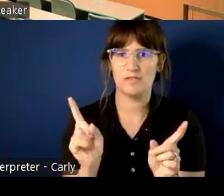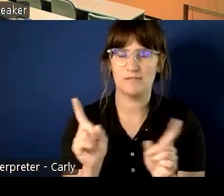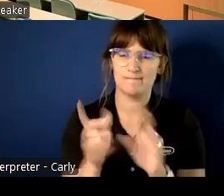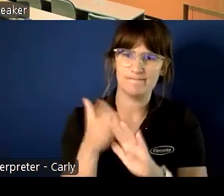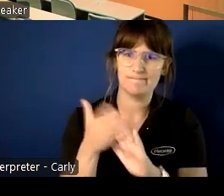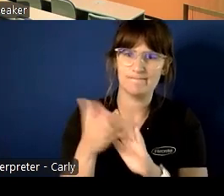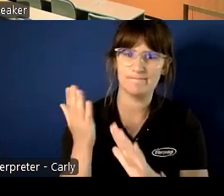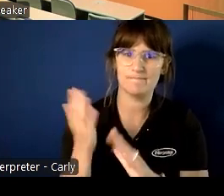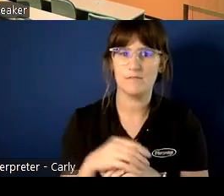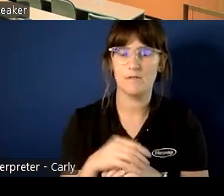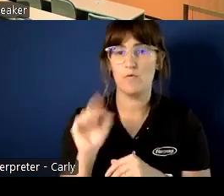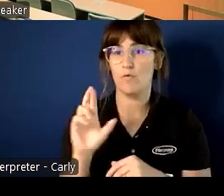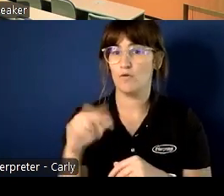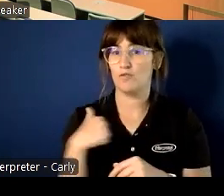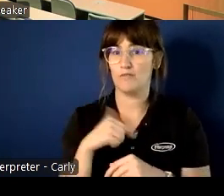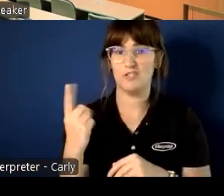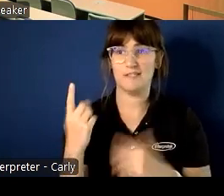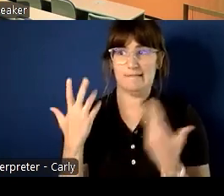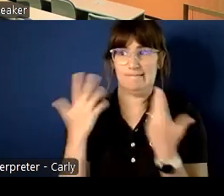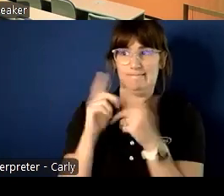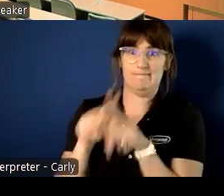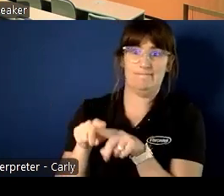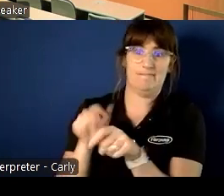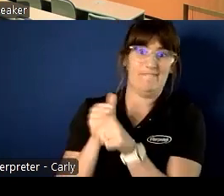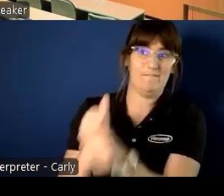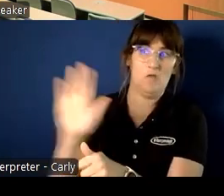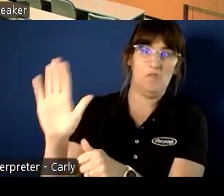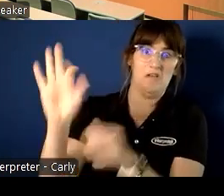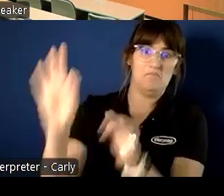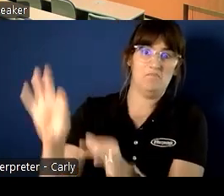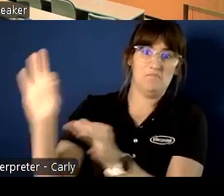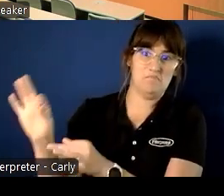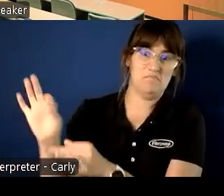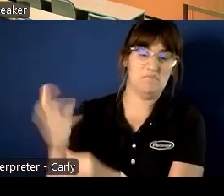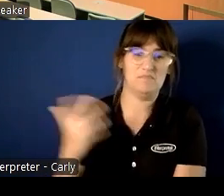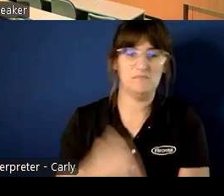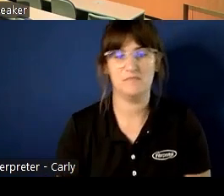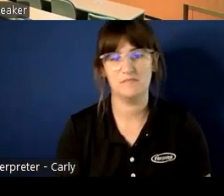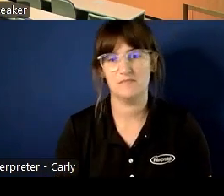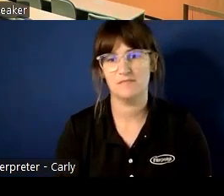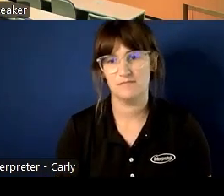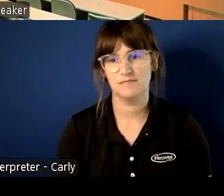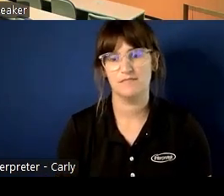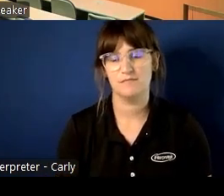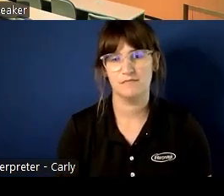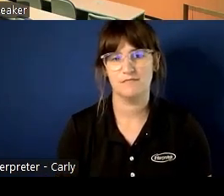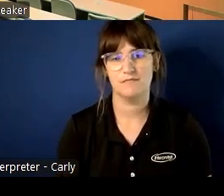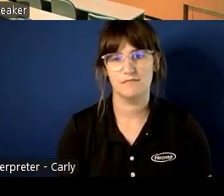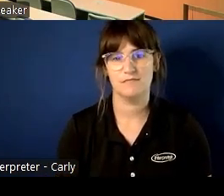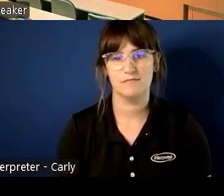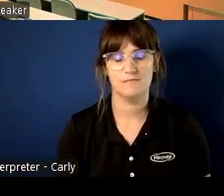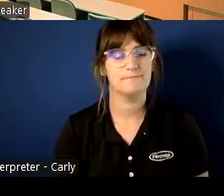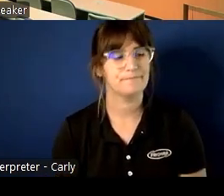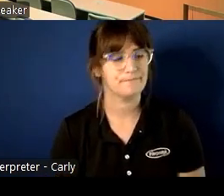have to kind of be dependent on what someone else decides they want to pay? So